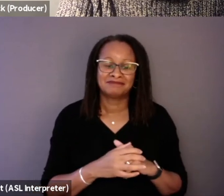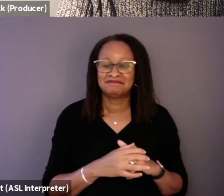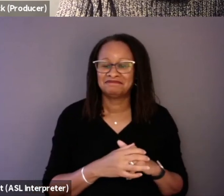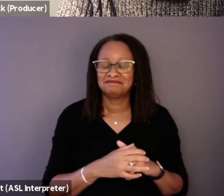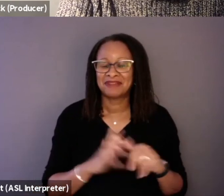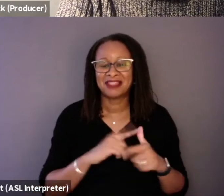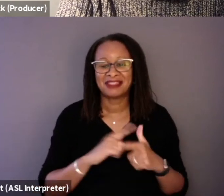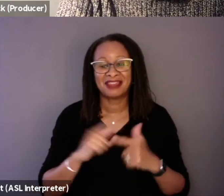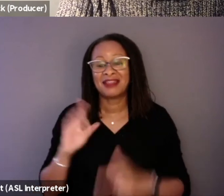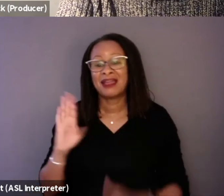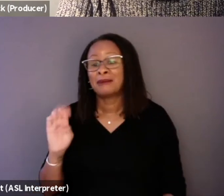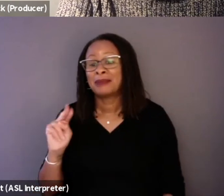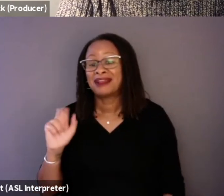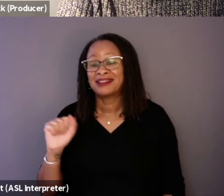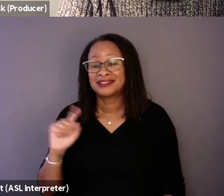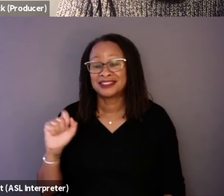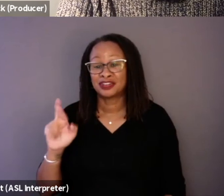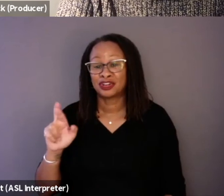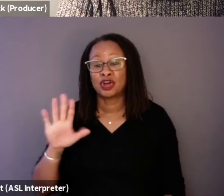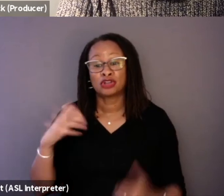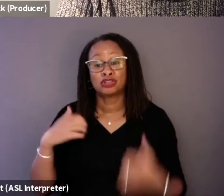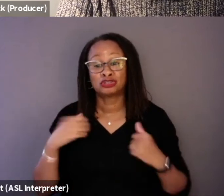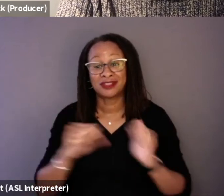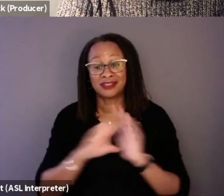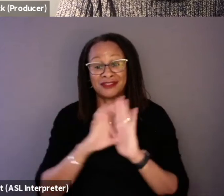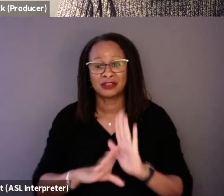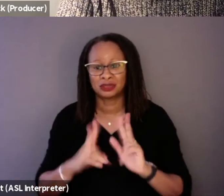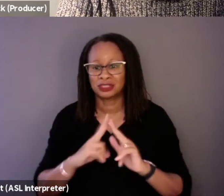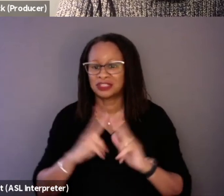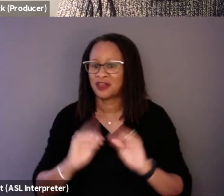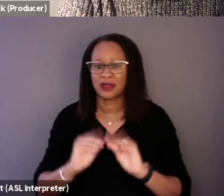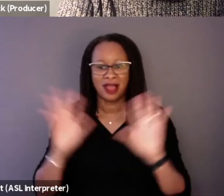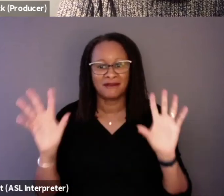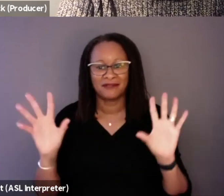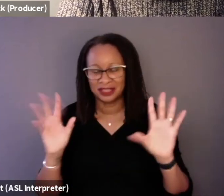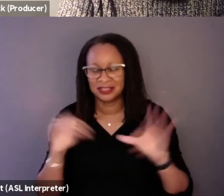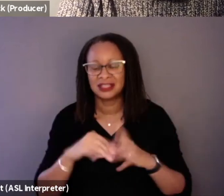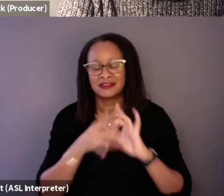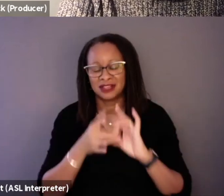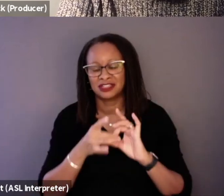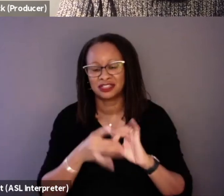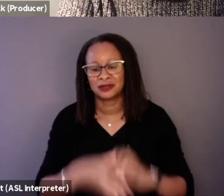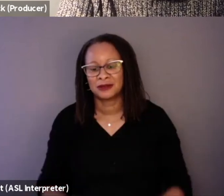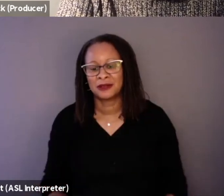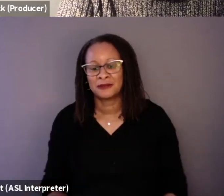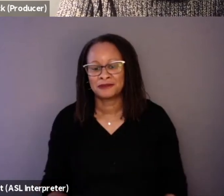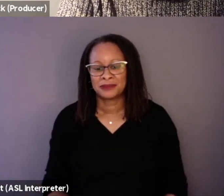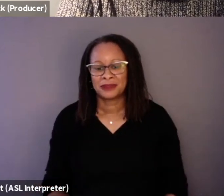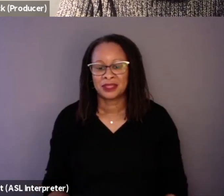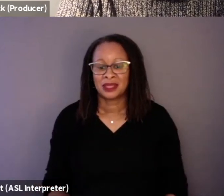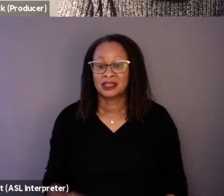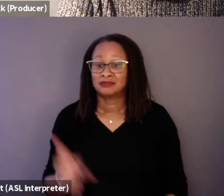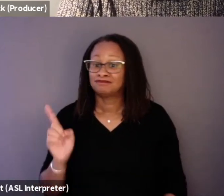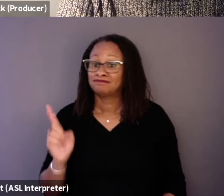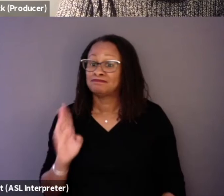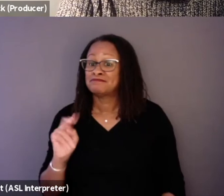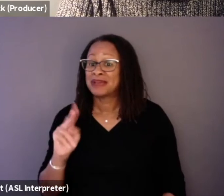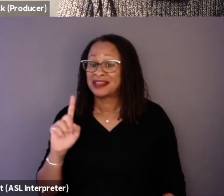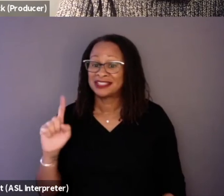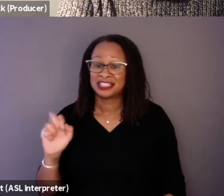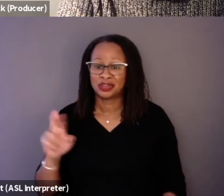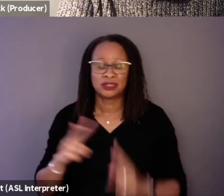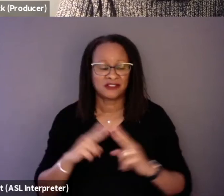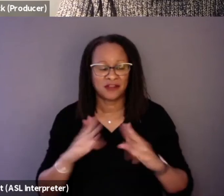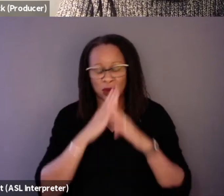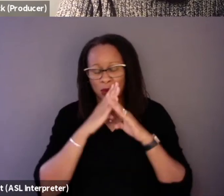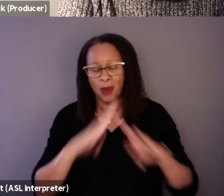Benazir's strength of character is quite apparent in that relationship. Yeah, she's very quiet, but she's very stoic as